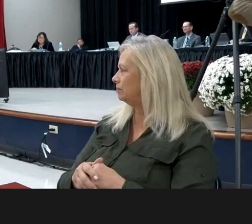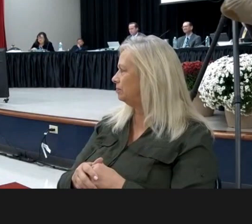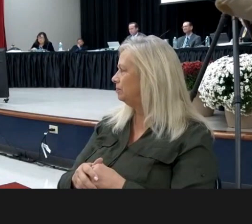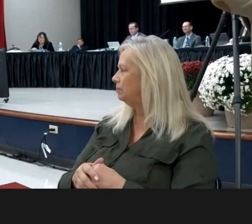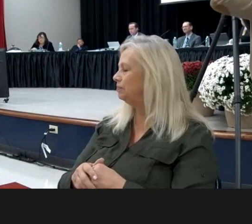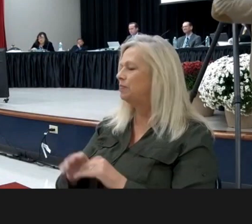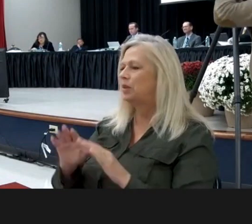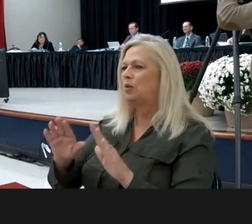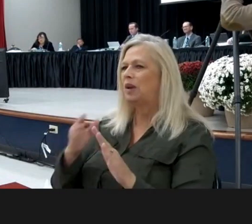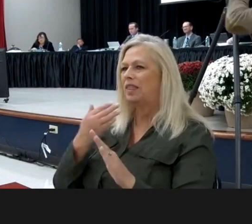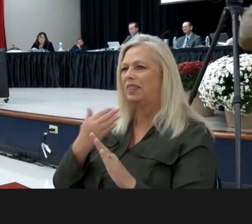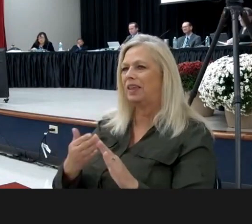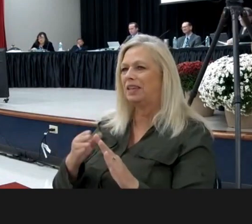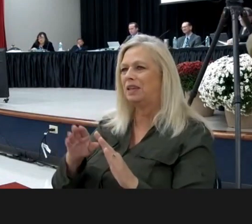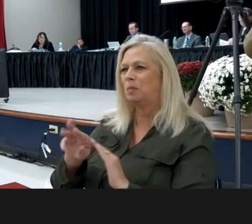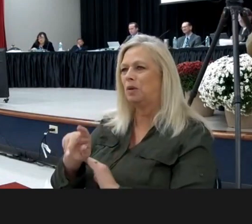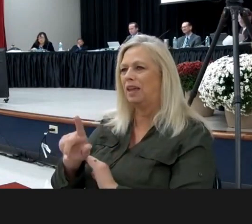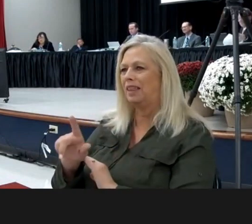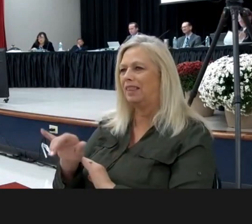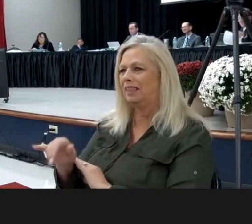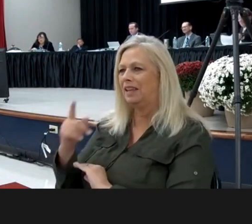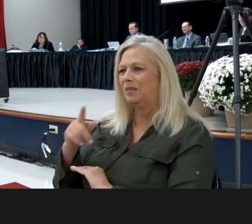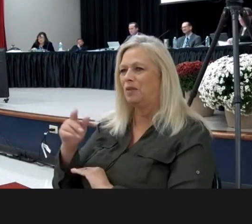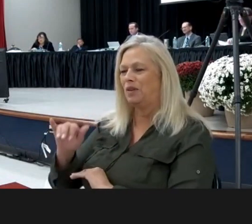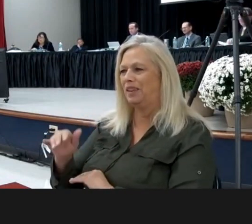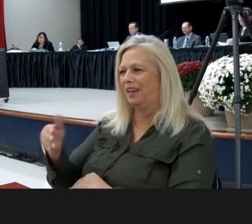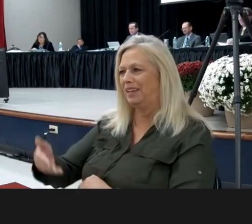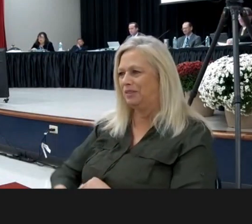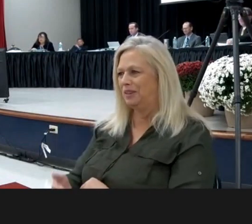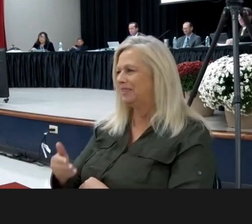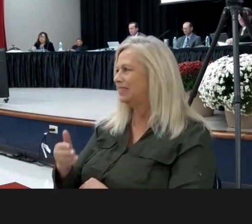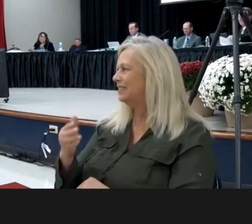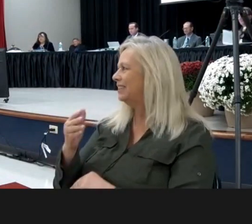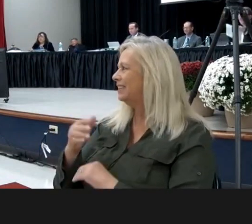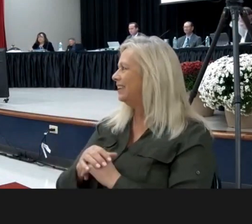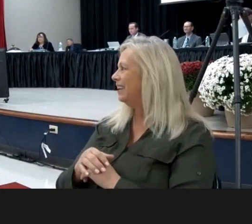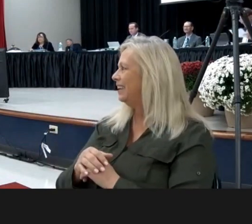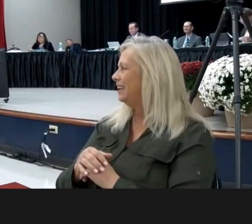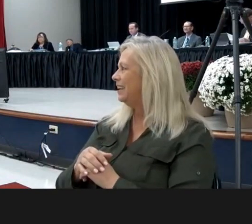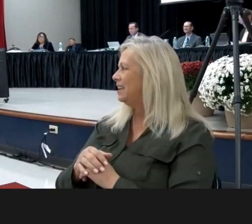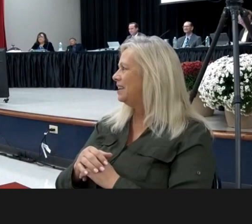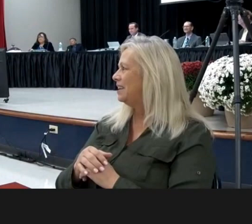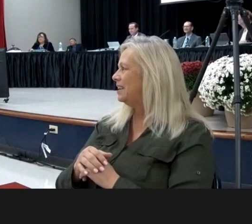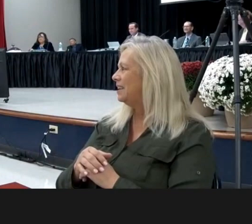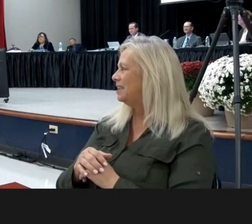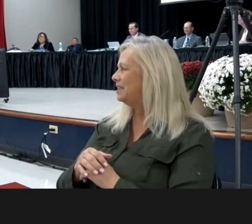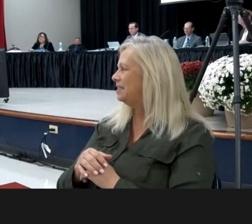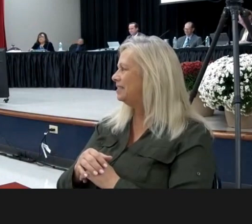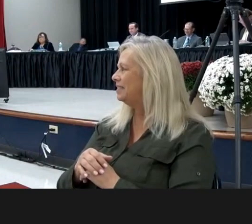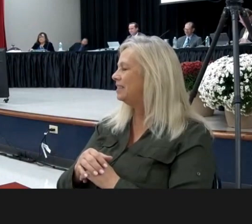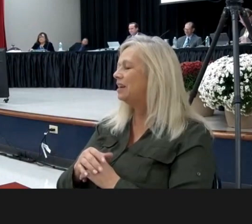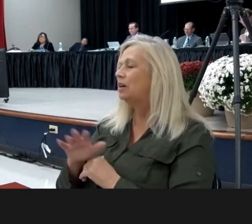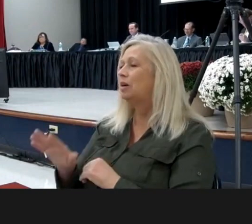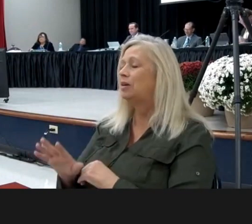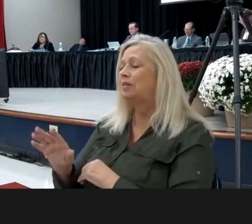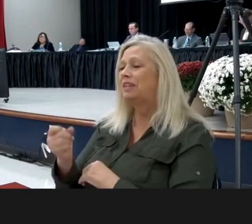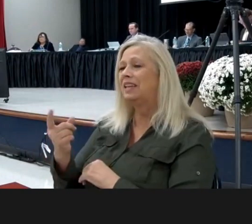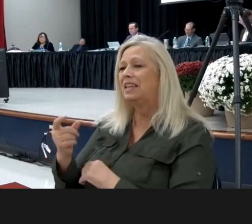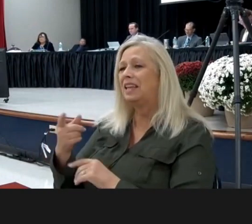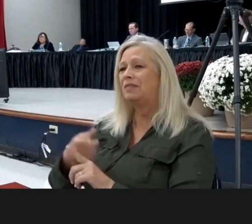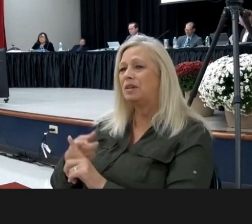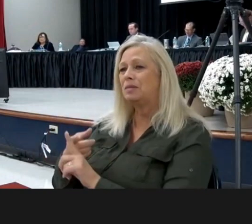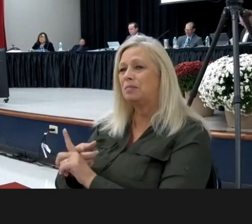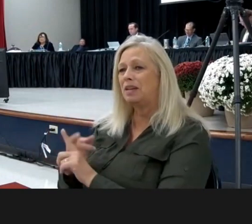Great. Thank you, Bradley, for that introduction. Mayor and council, we're about 11 months since